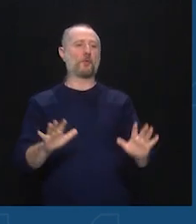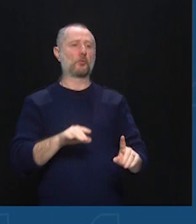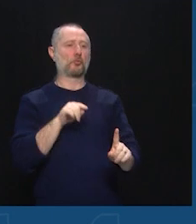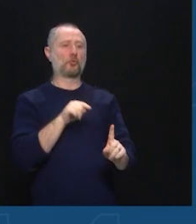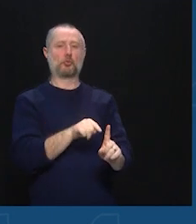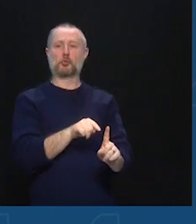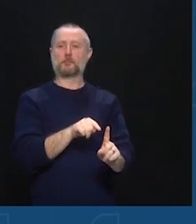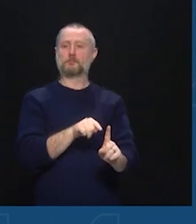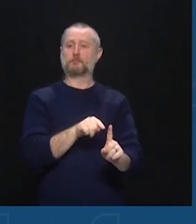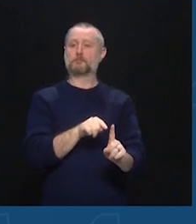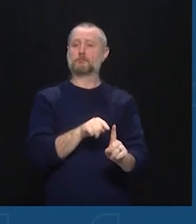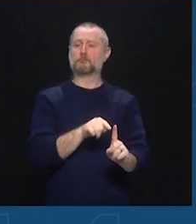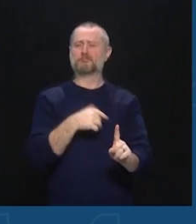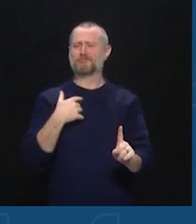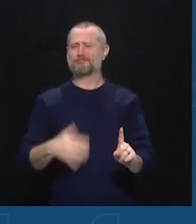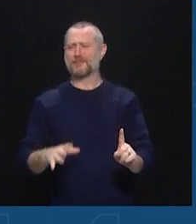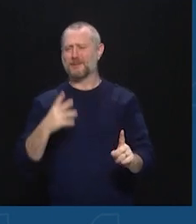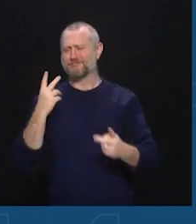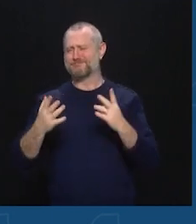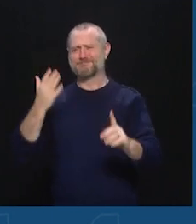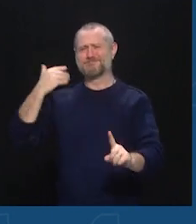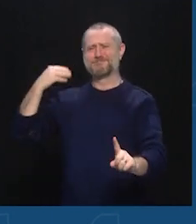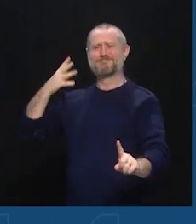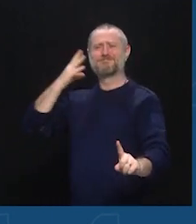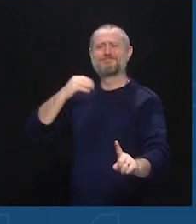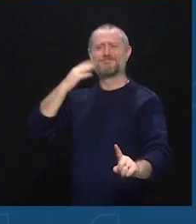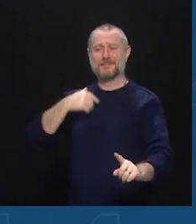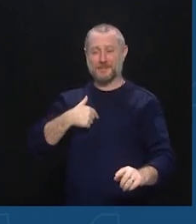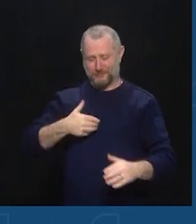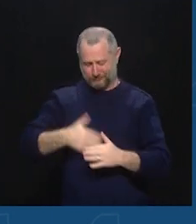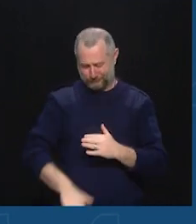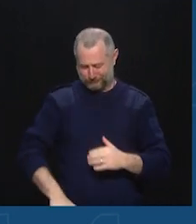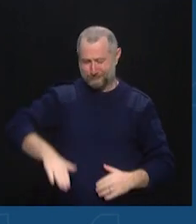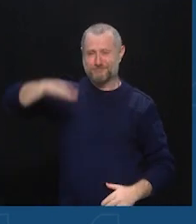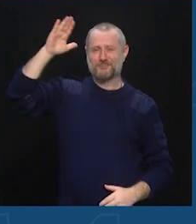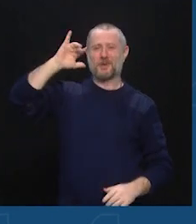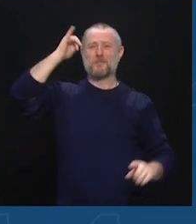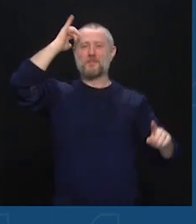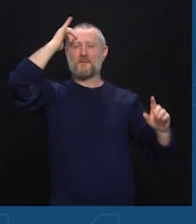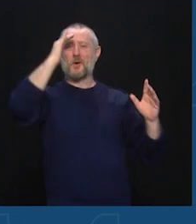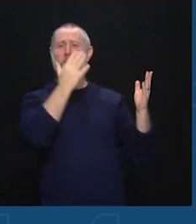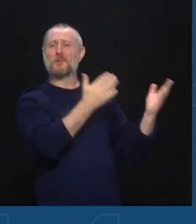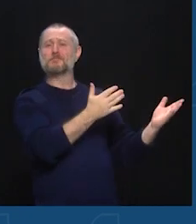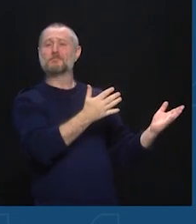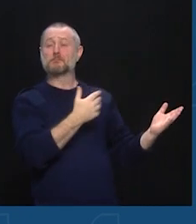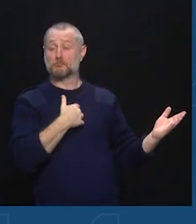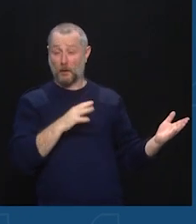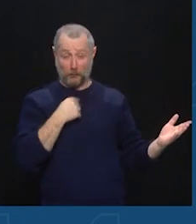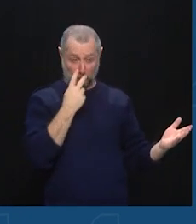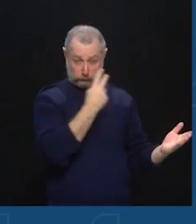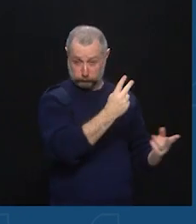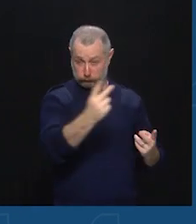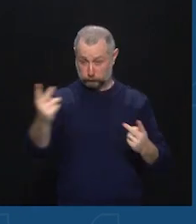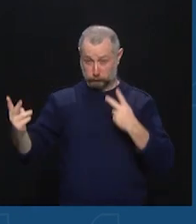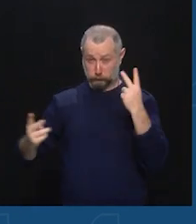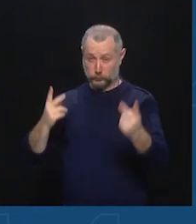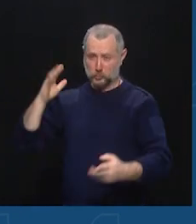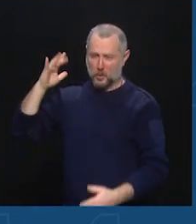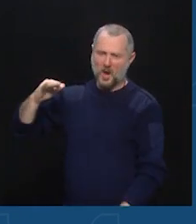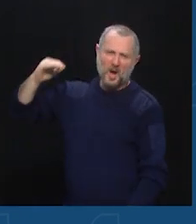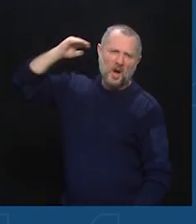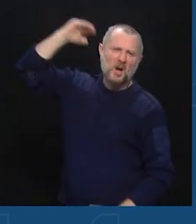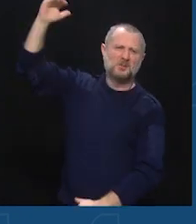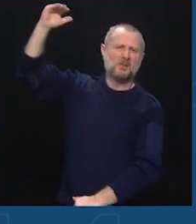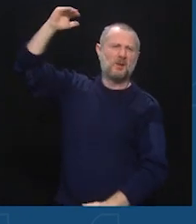experience with, having been born and raised in Buffalo, New York, where we've dealt with everything from a 7-foot snowfall in the course of 2